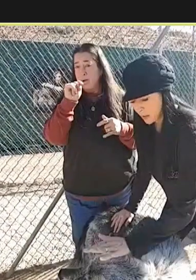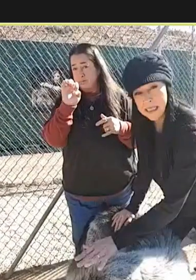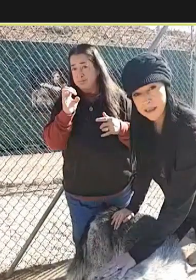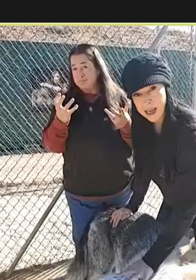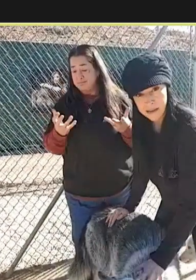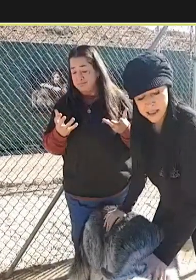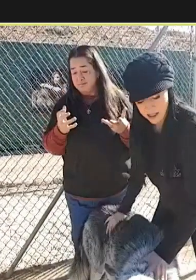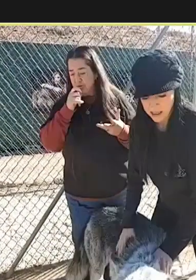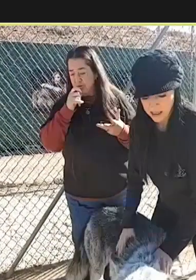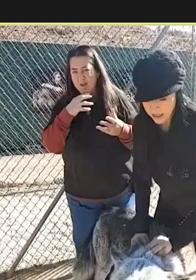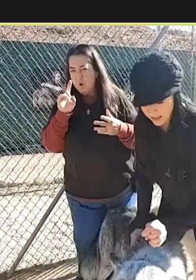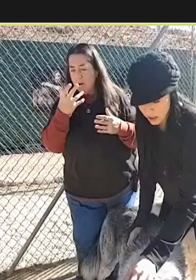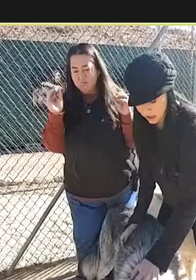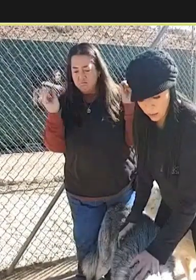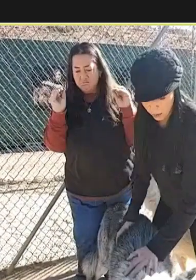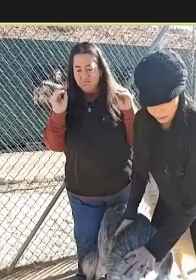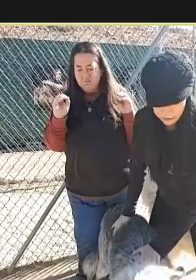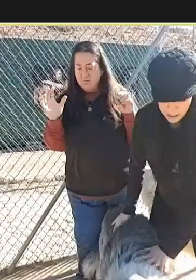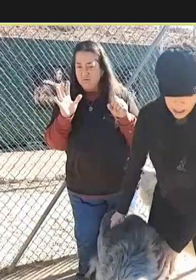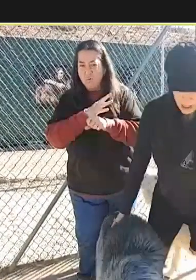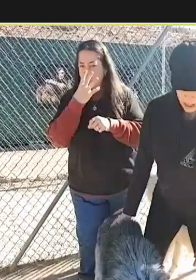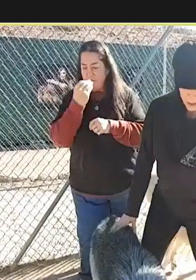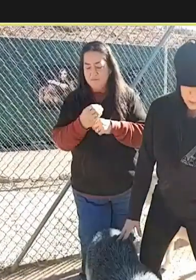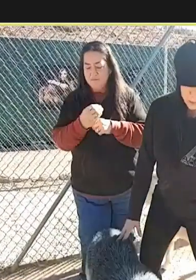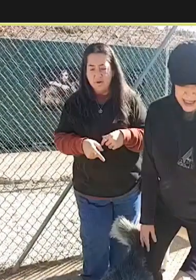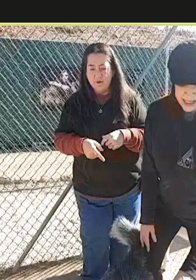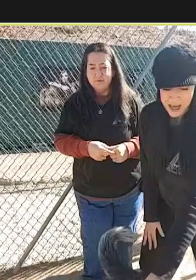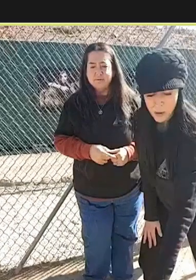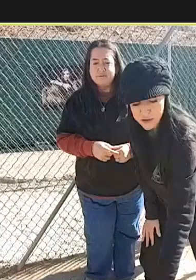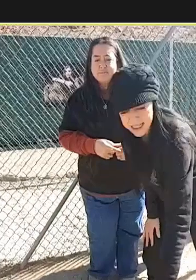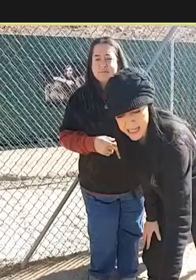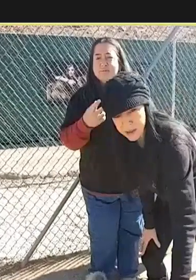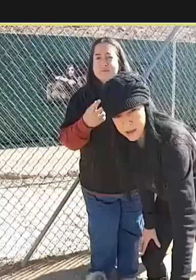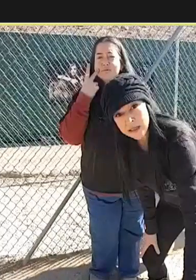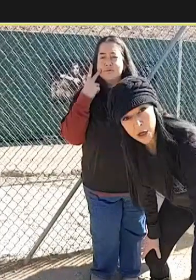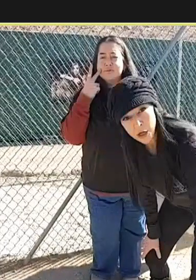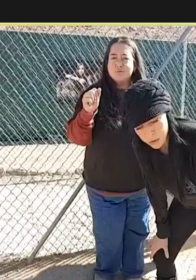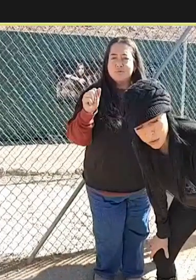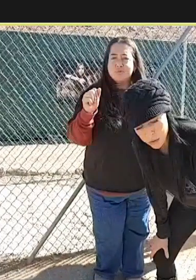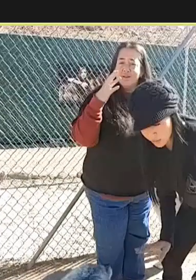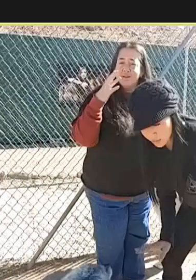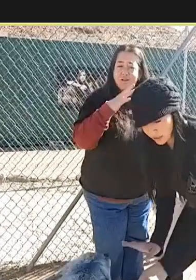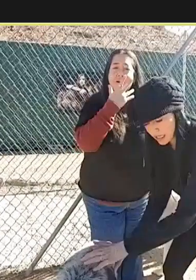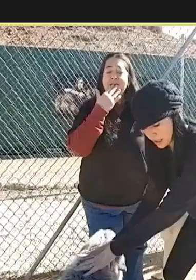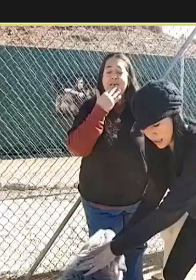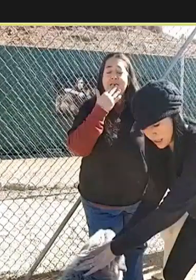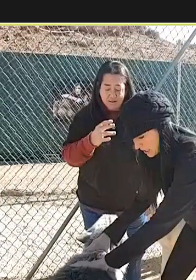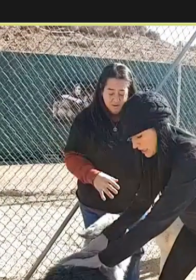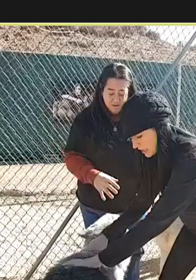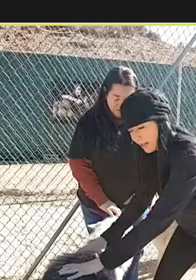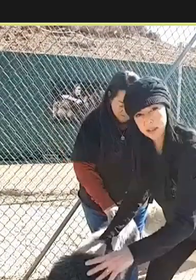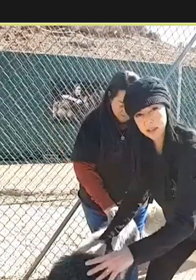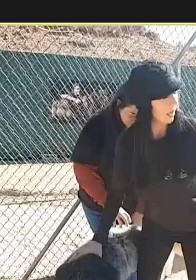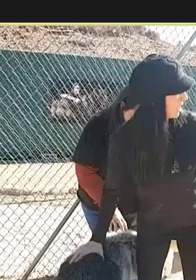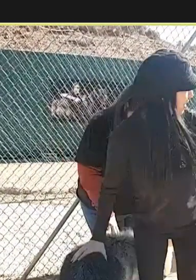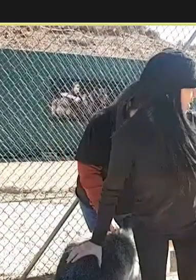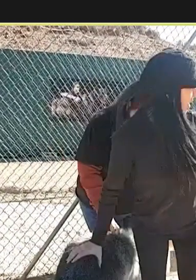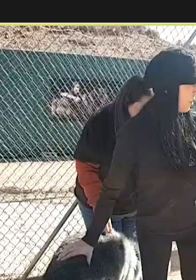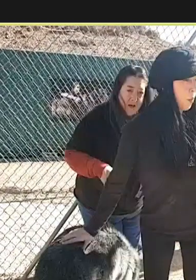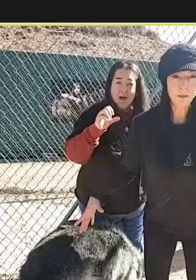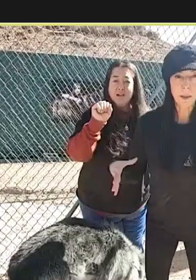be coyote. So he doesn't have any dog. He's essentially a wolf. And what you see with his coat, which is really neat, you